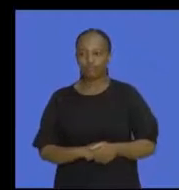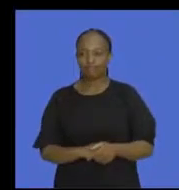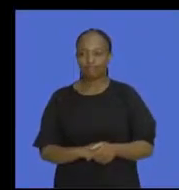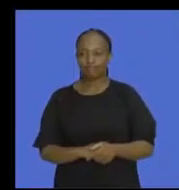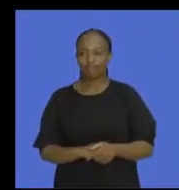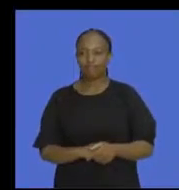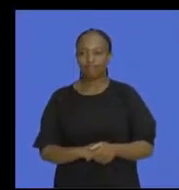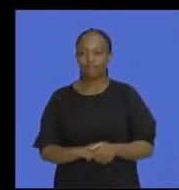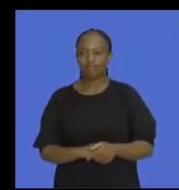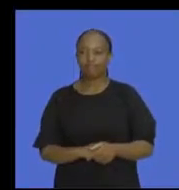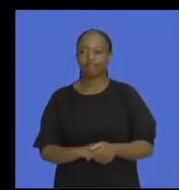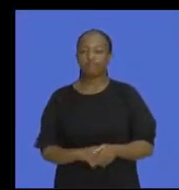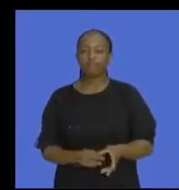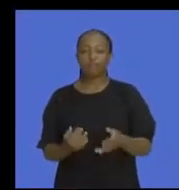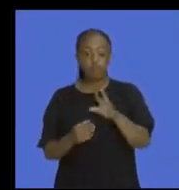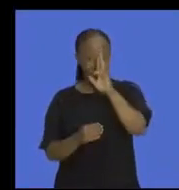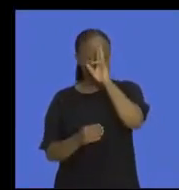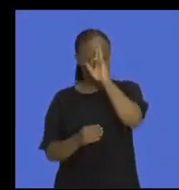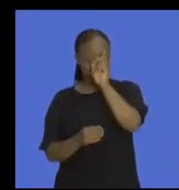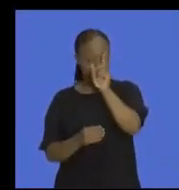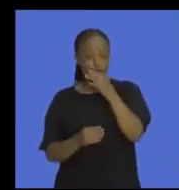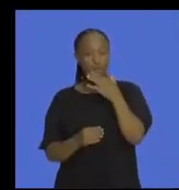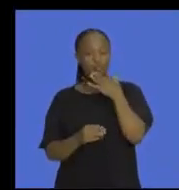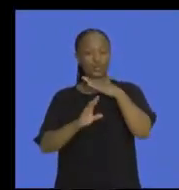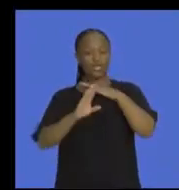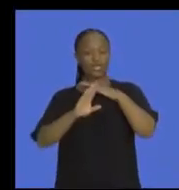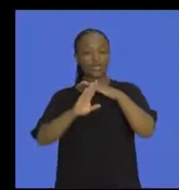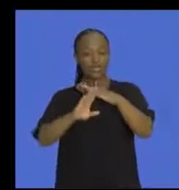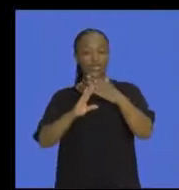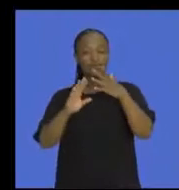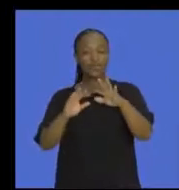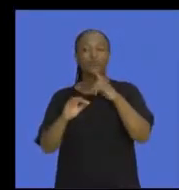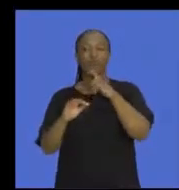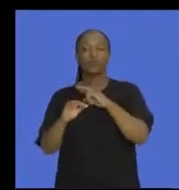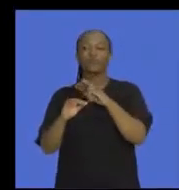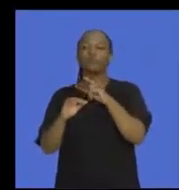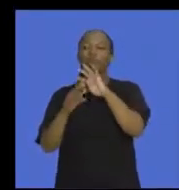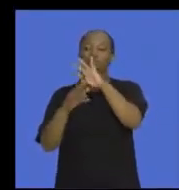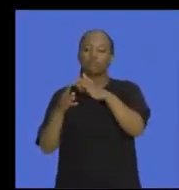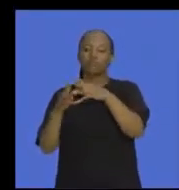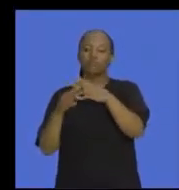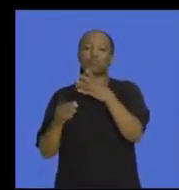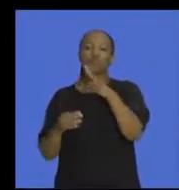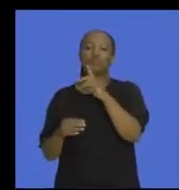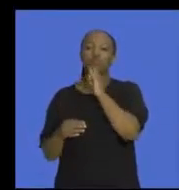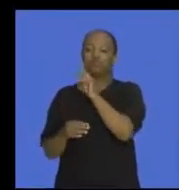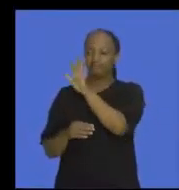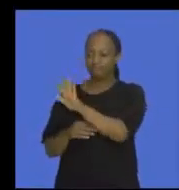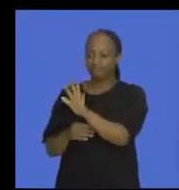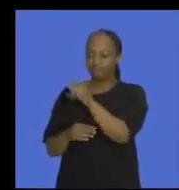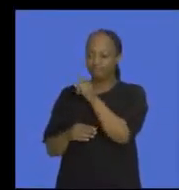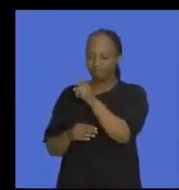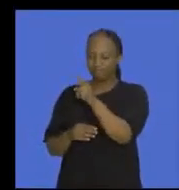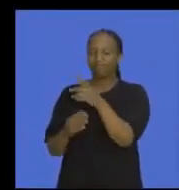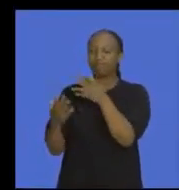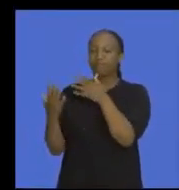right, okay. And then we also recall that resistance uses that equation. So it means for the